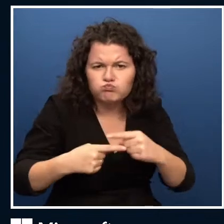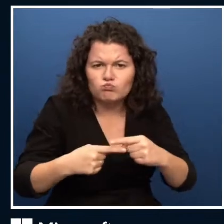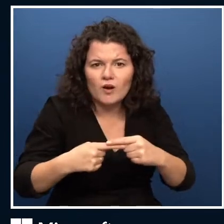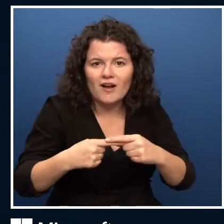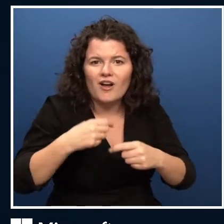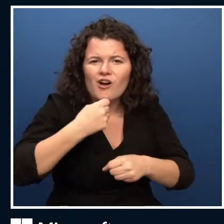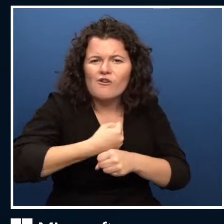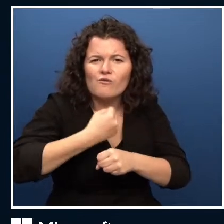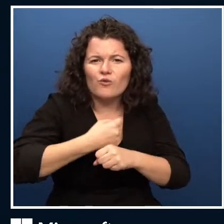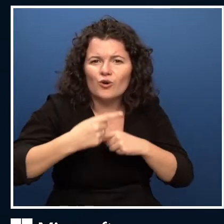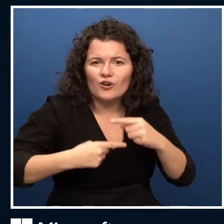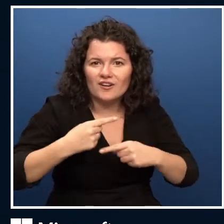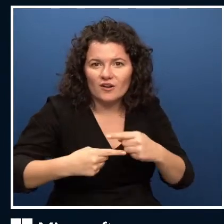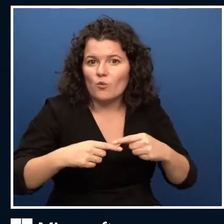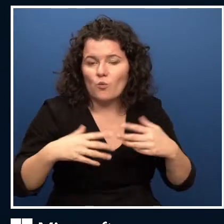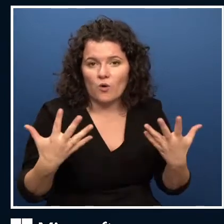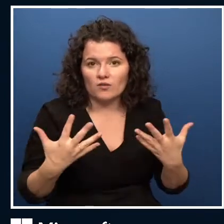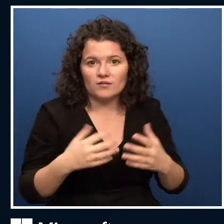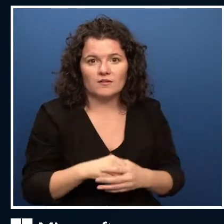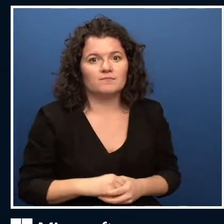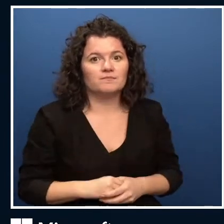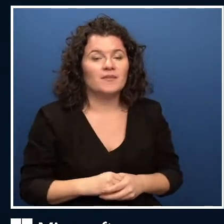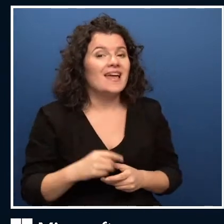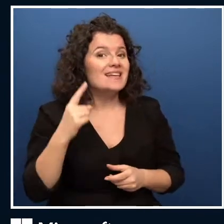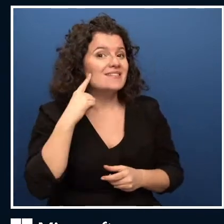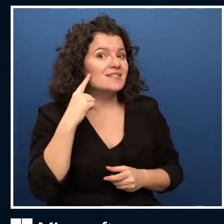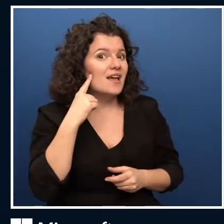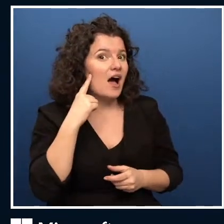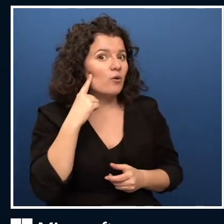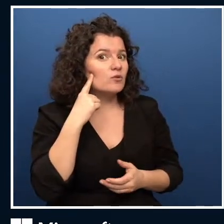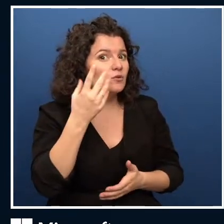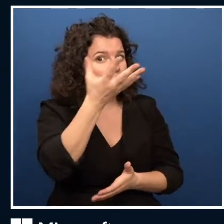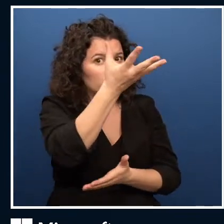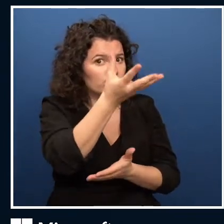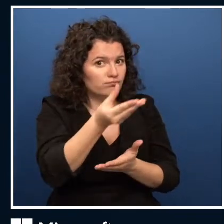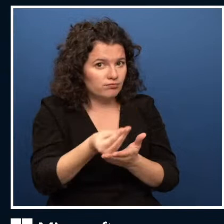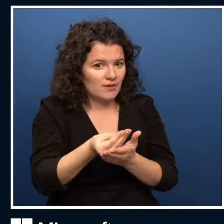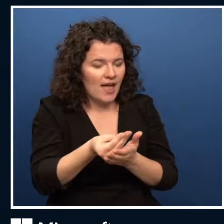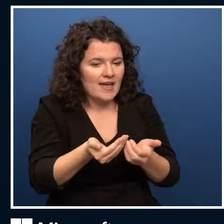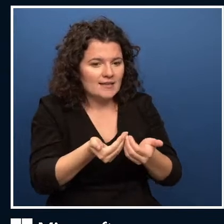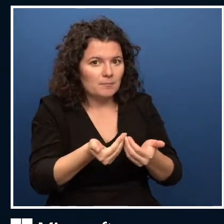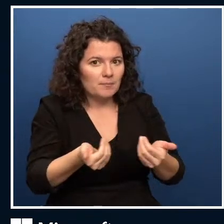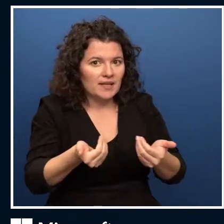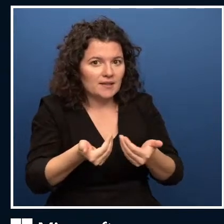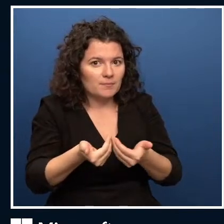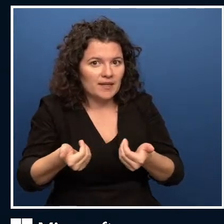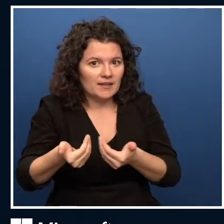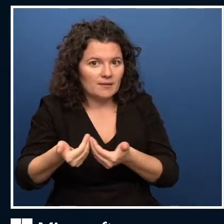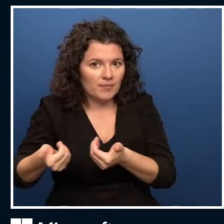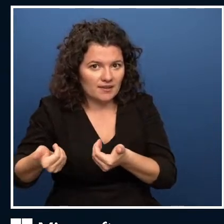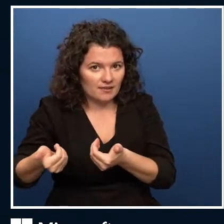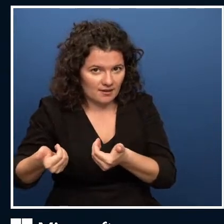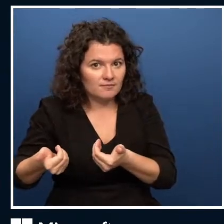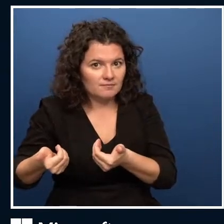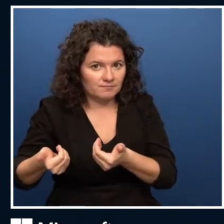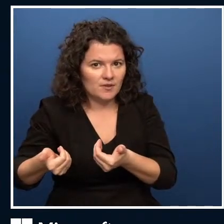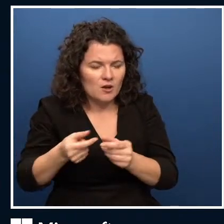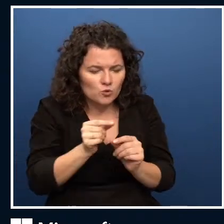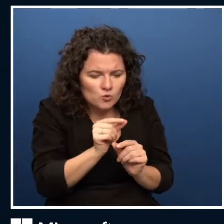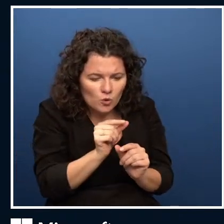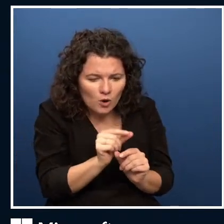splits up different sound signals into their component signals, which are really rudimentary in their